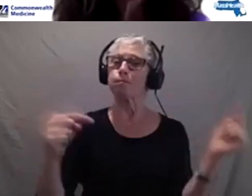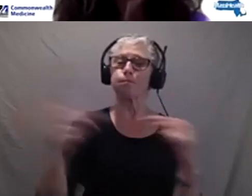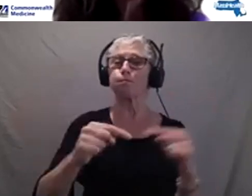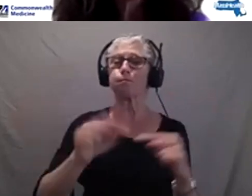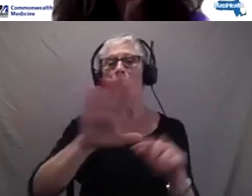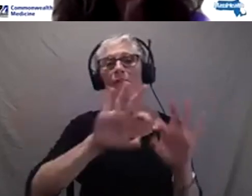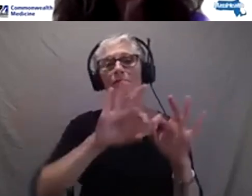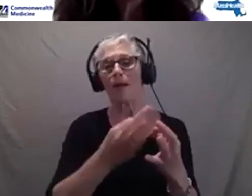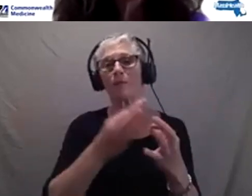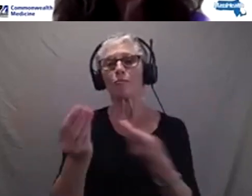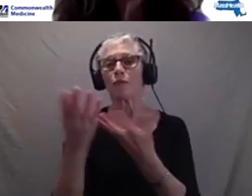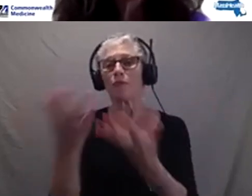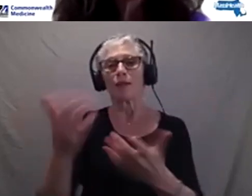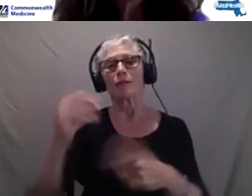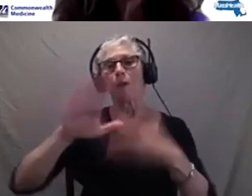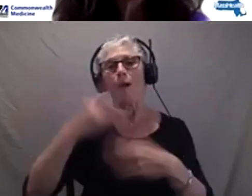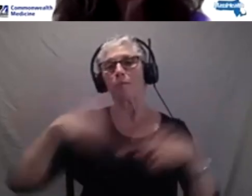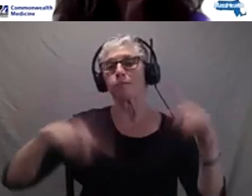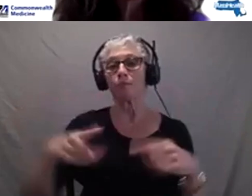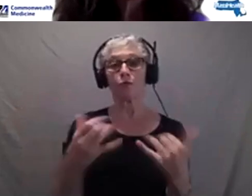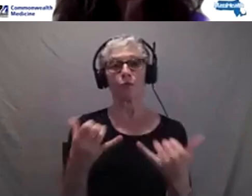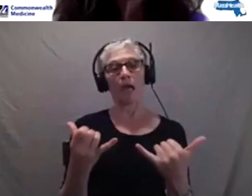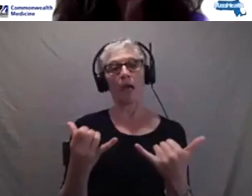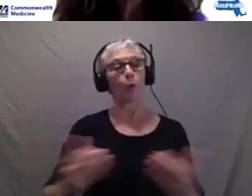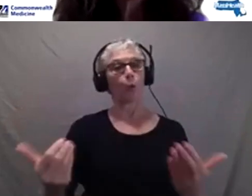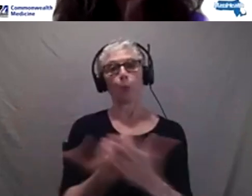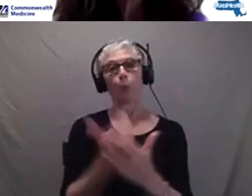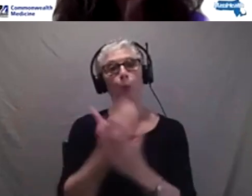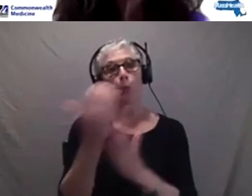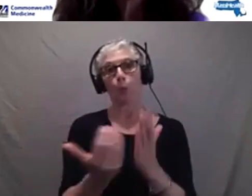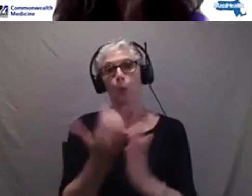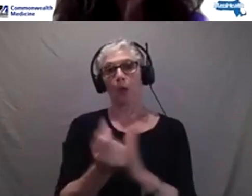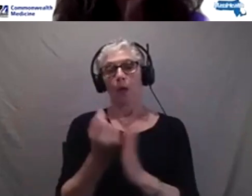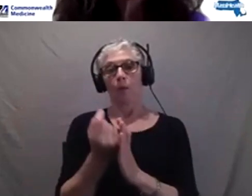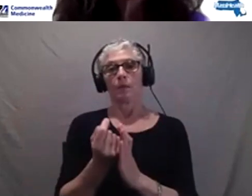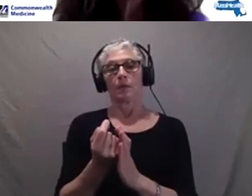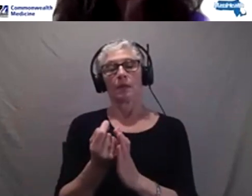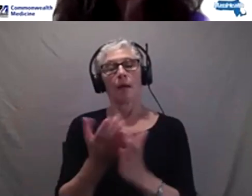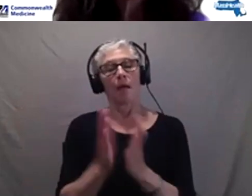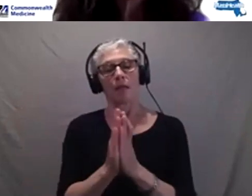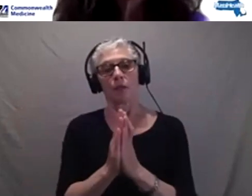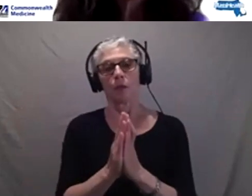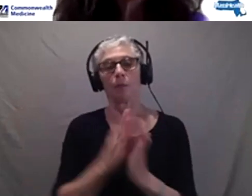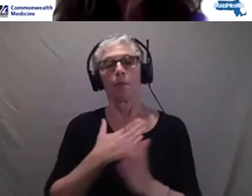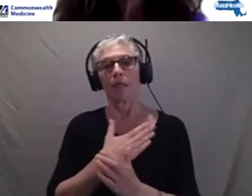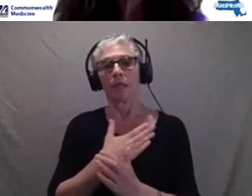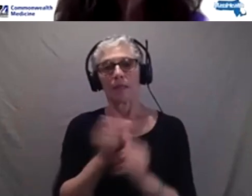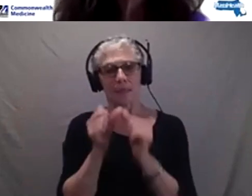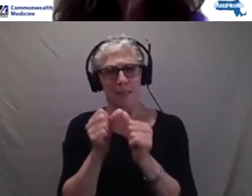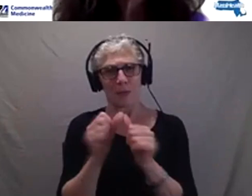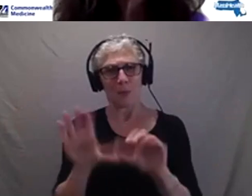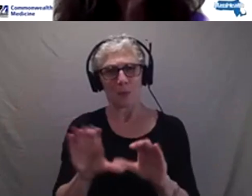families. In these unprecedented times, I implore you to double down and to stay focused on doing what you do